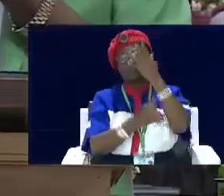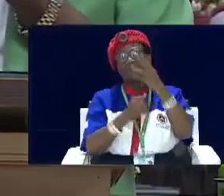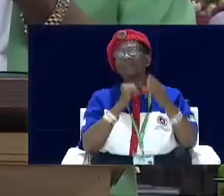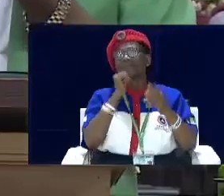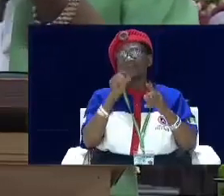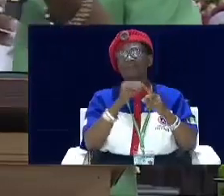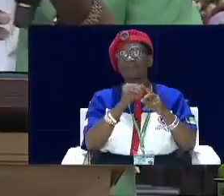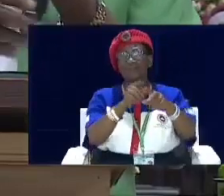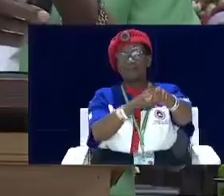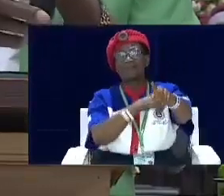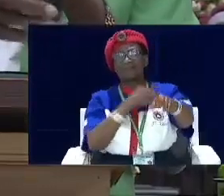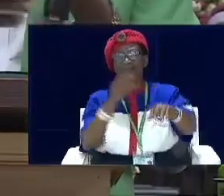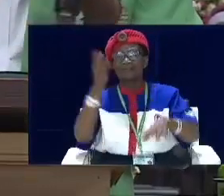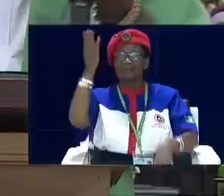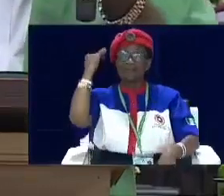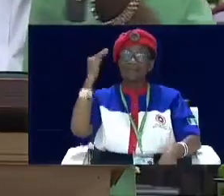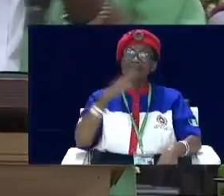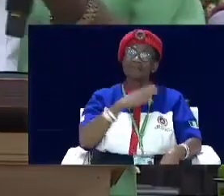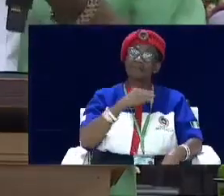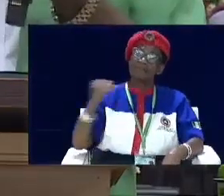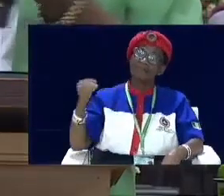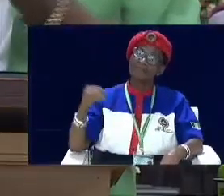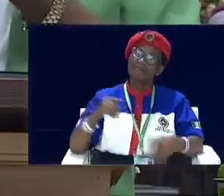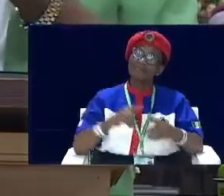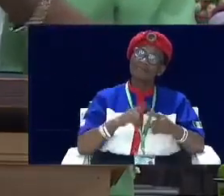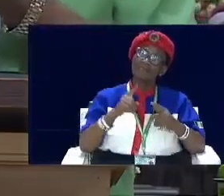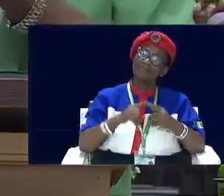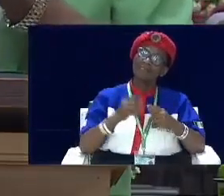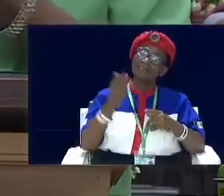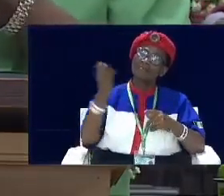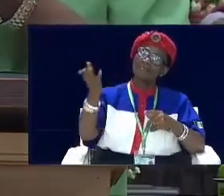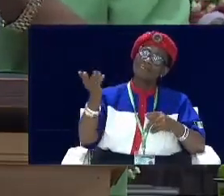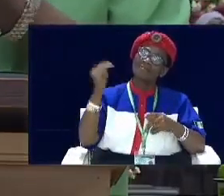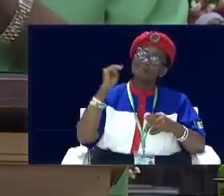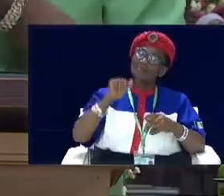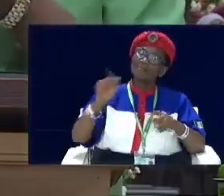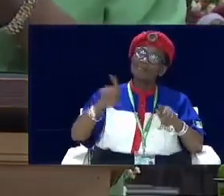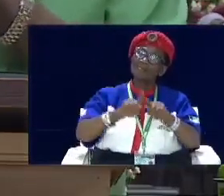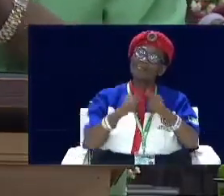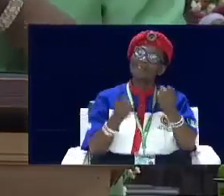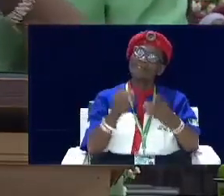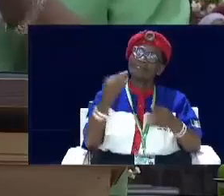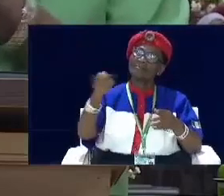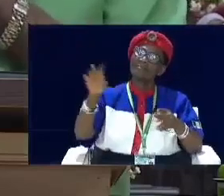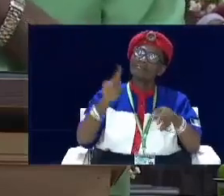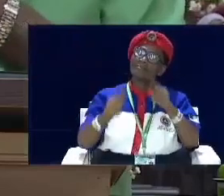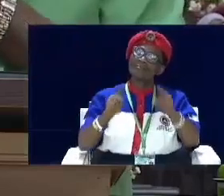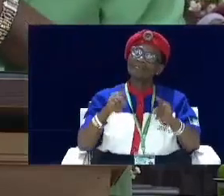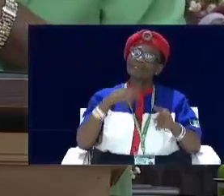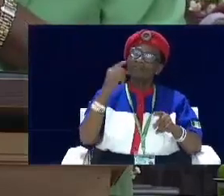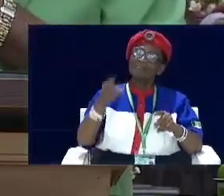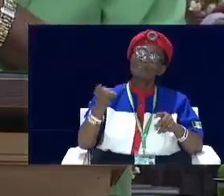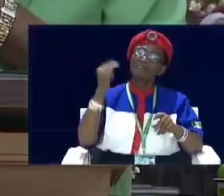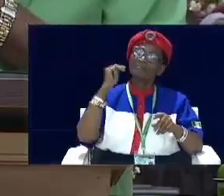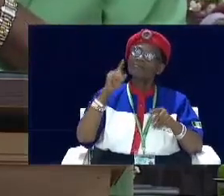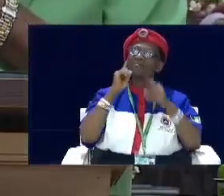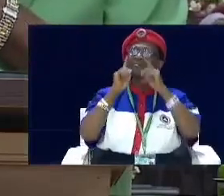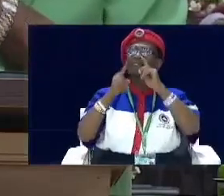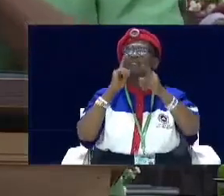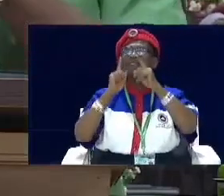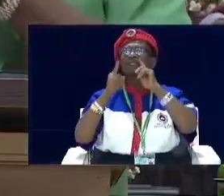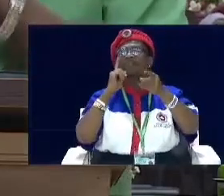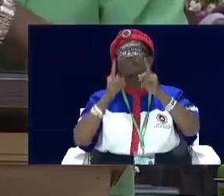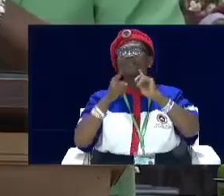then there was a group of people who are talking. Àwọn kan sì wà ń bẹ tí wọ́n ń